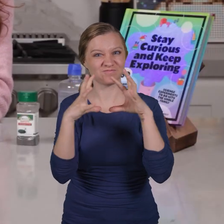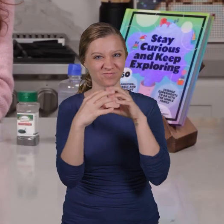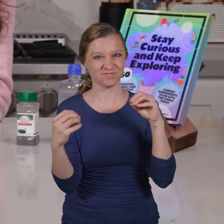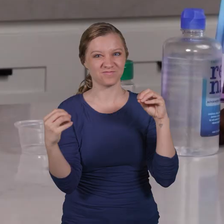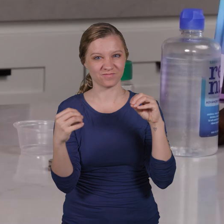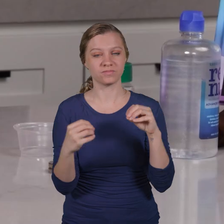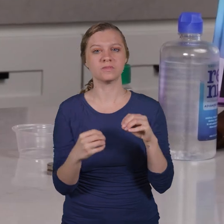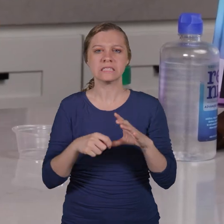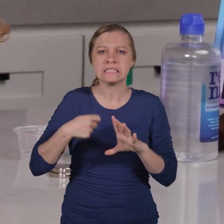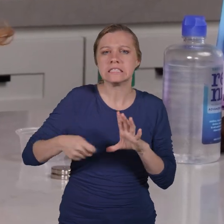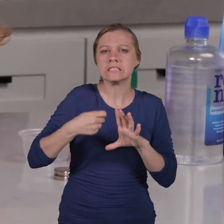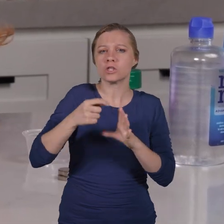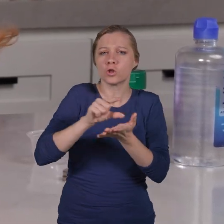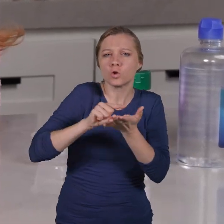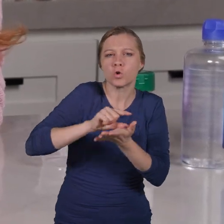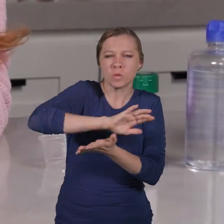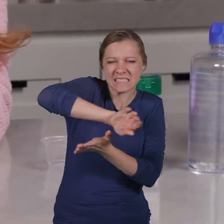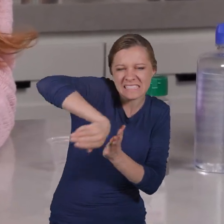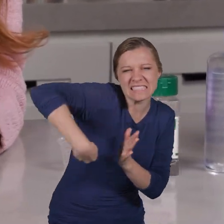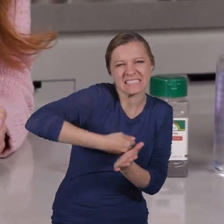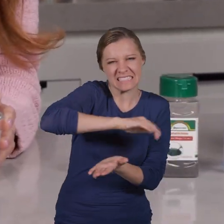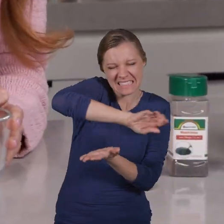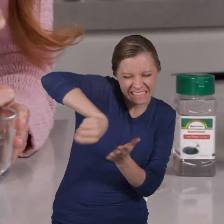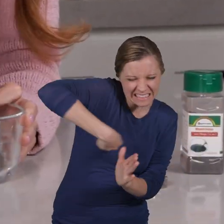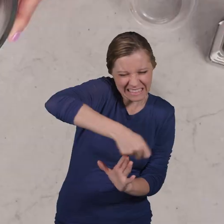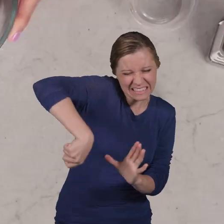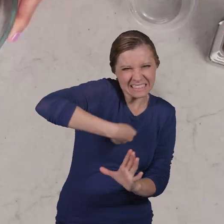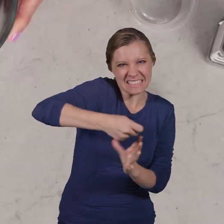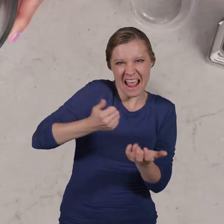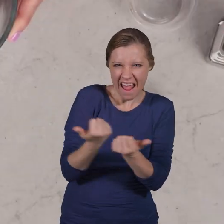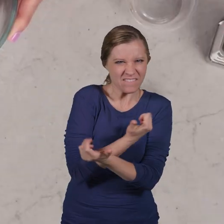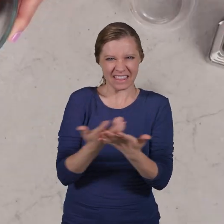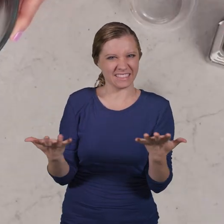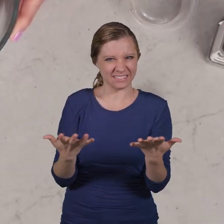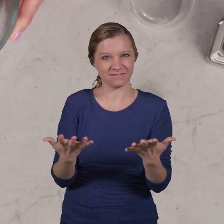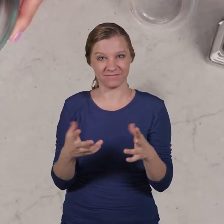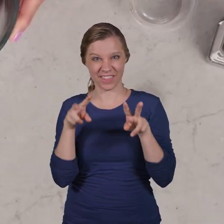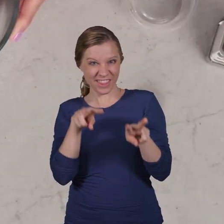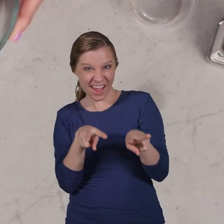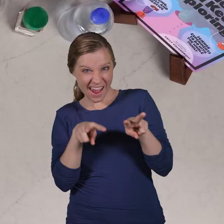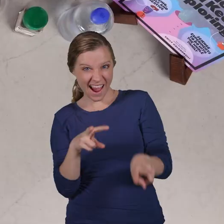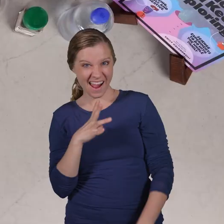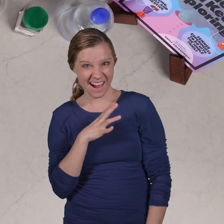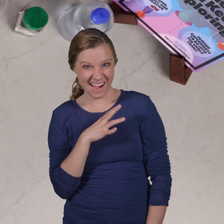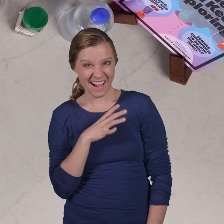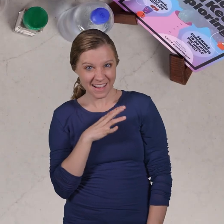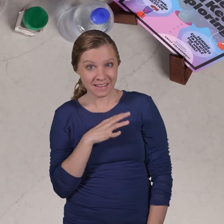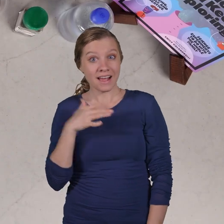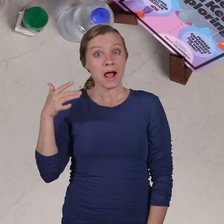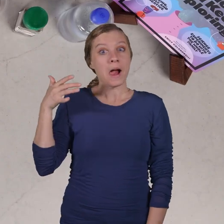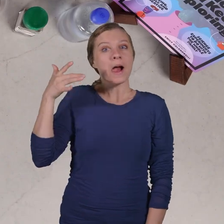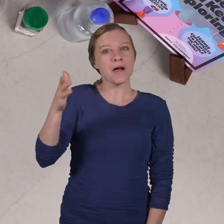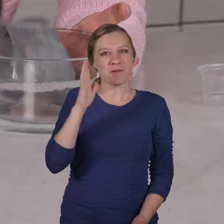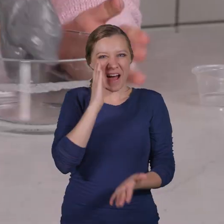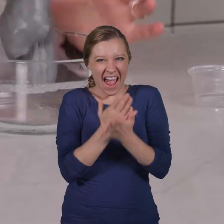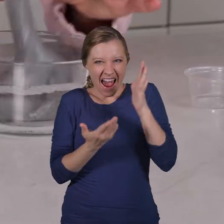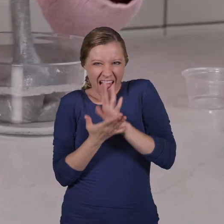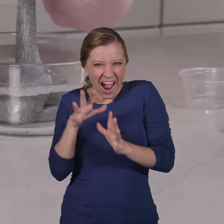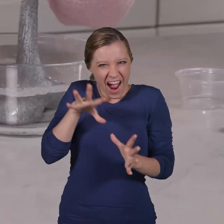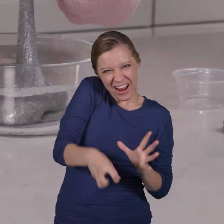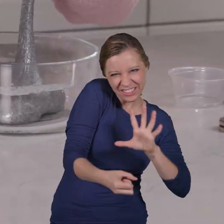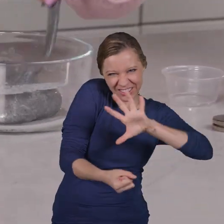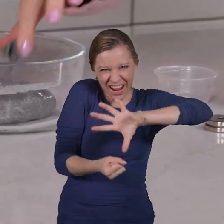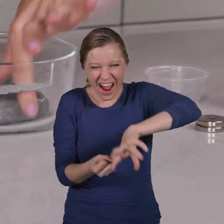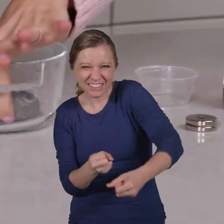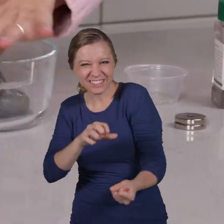slime. Make sure you get all the glue on the sides. Look at that. And eventually, you're just gonna wanna get your hands